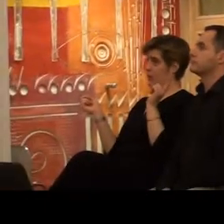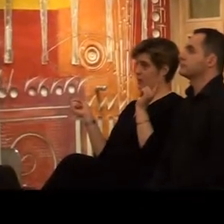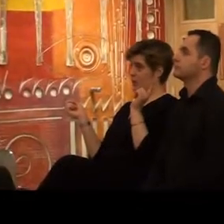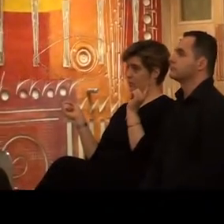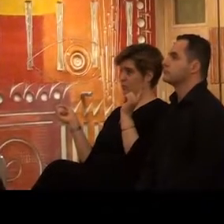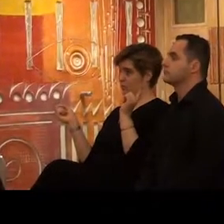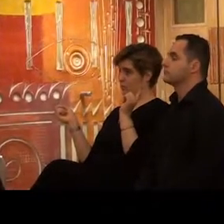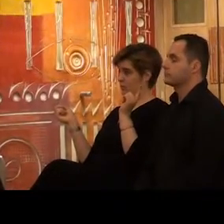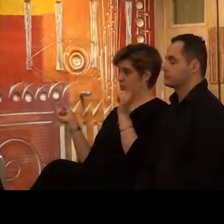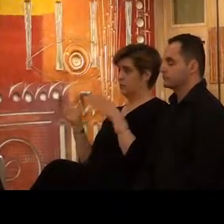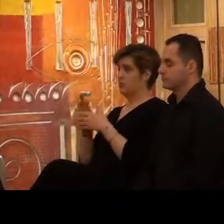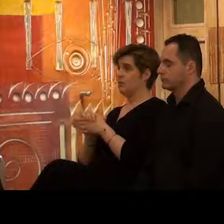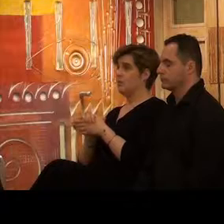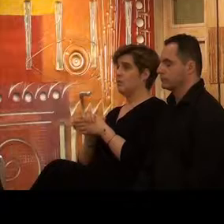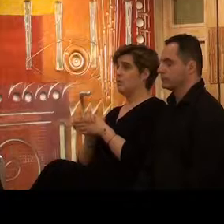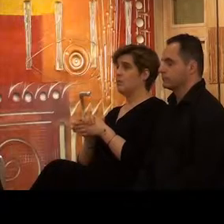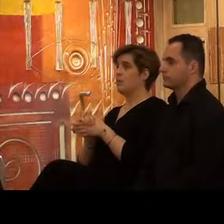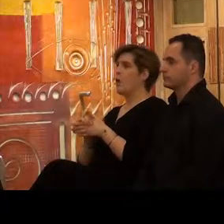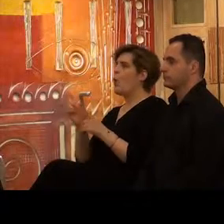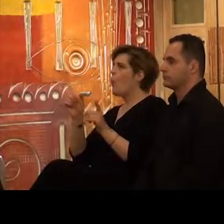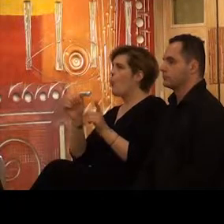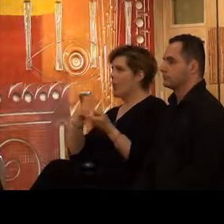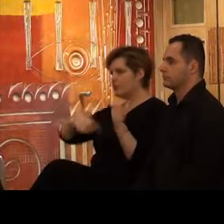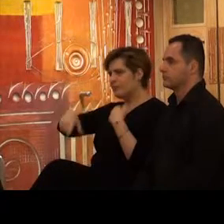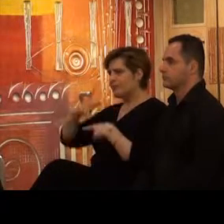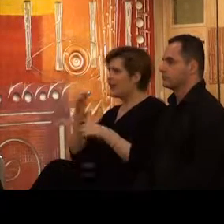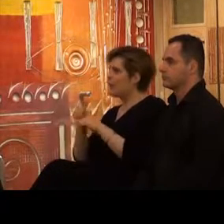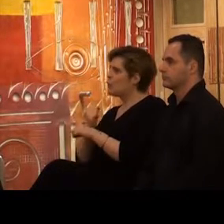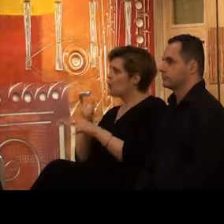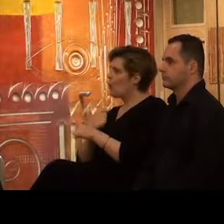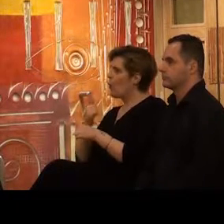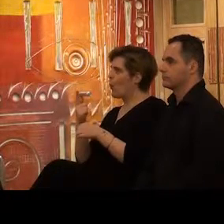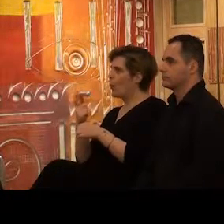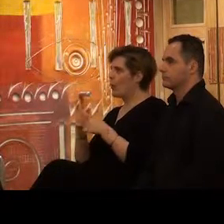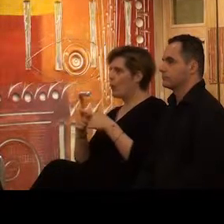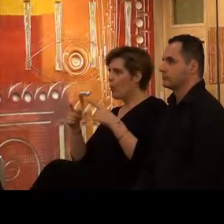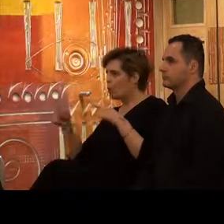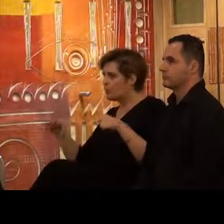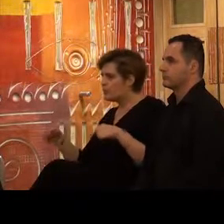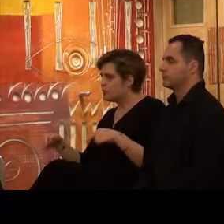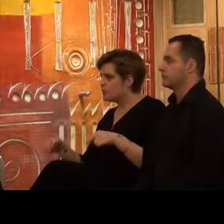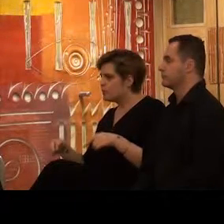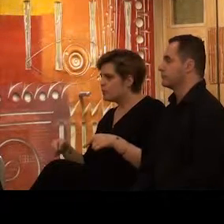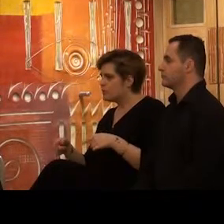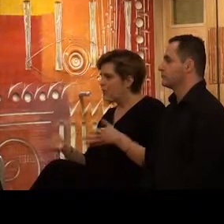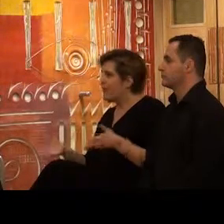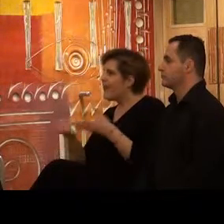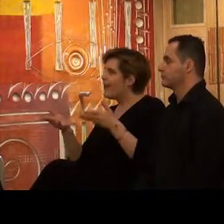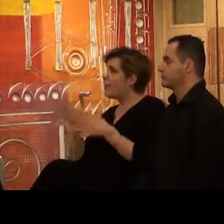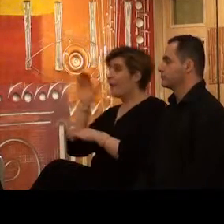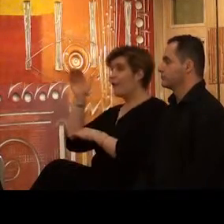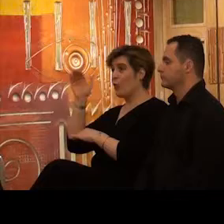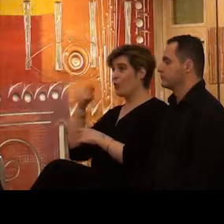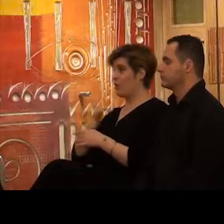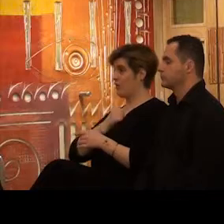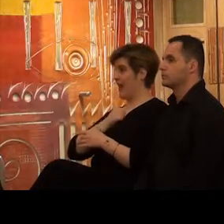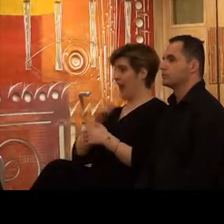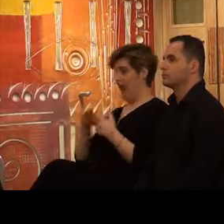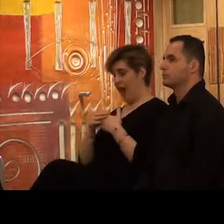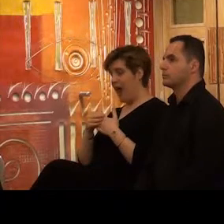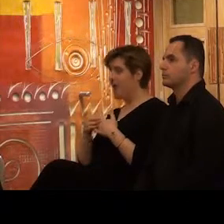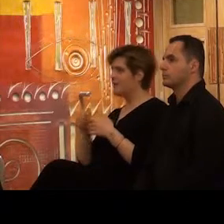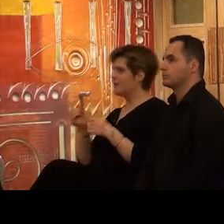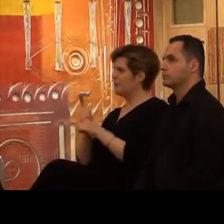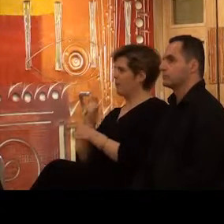stay as it is at the start, but what can we do to enable the future to be in our hands and make a difference? Because I didn't come into the job of